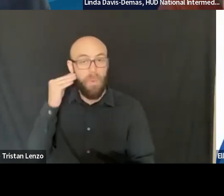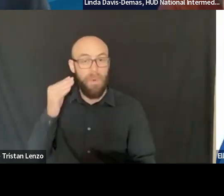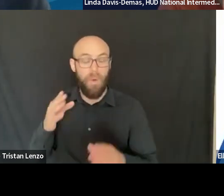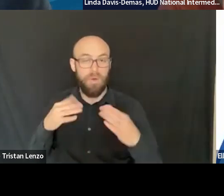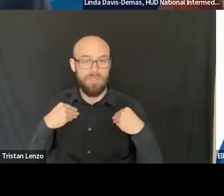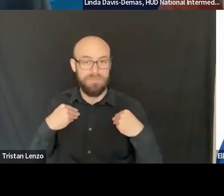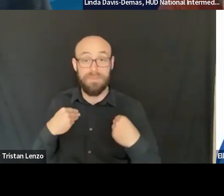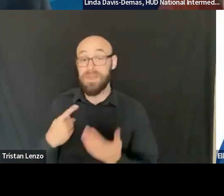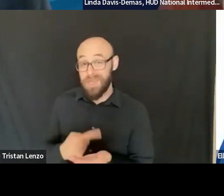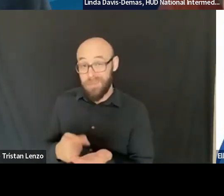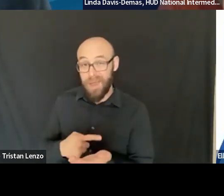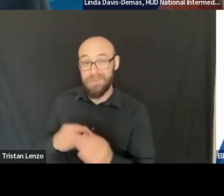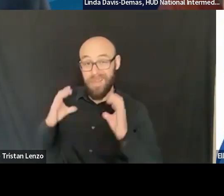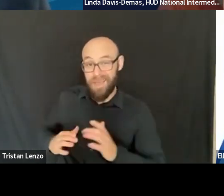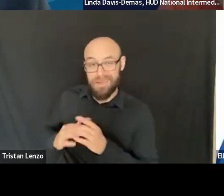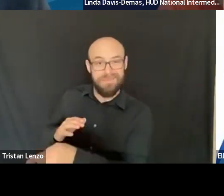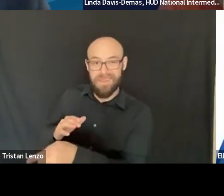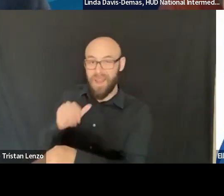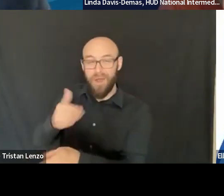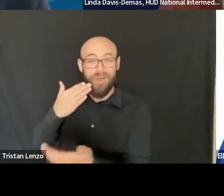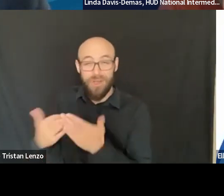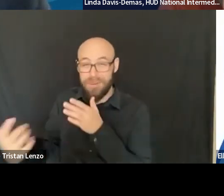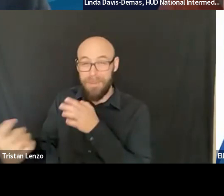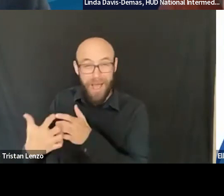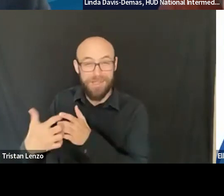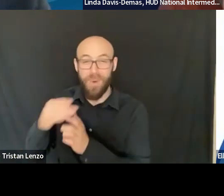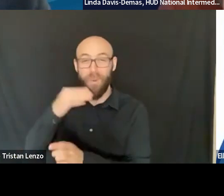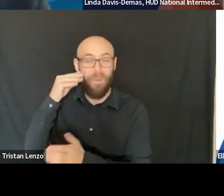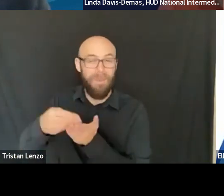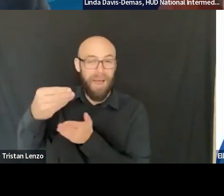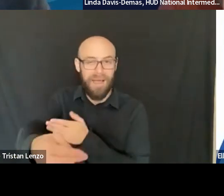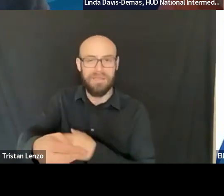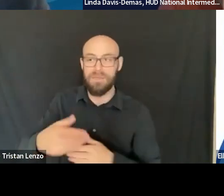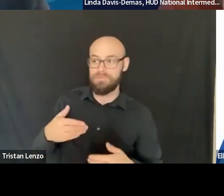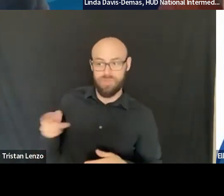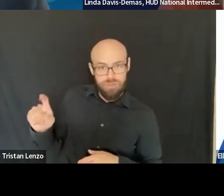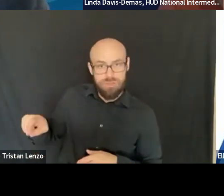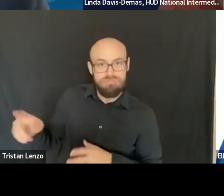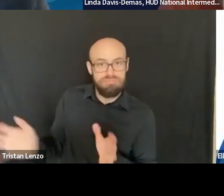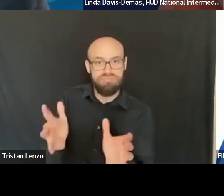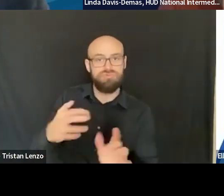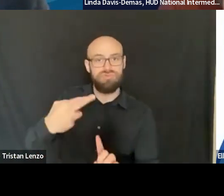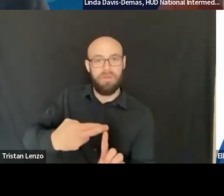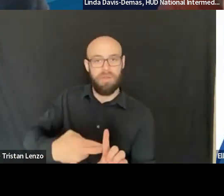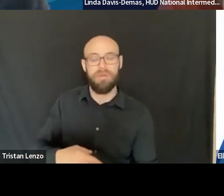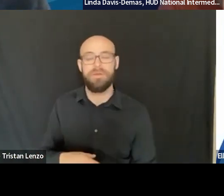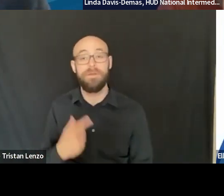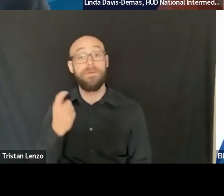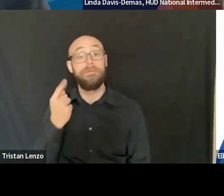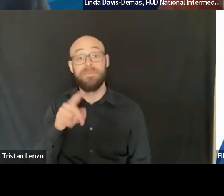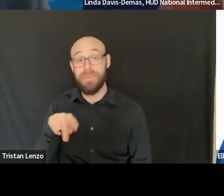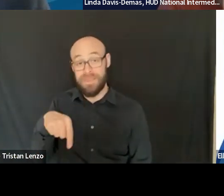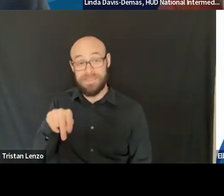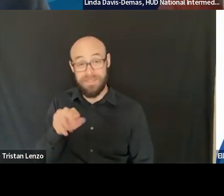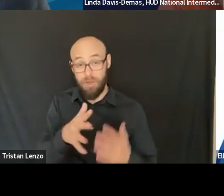rental that best meets their needs. And we have obviously a real shortage of affordable housing in this country. So I